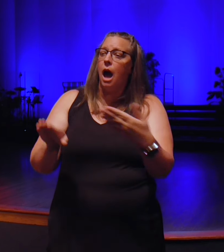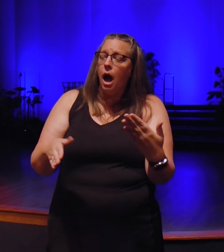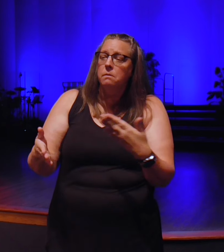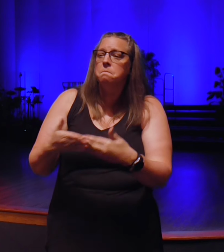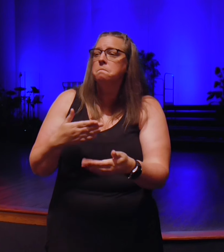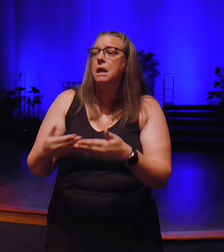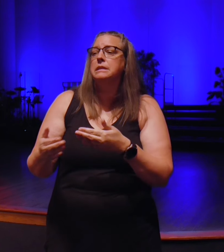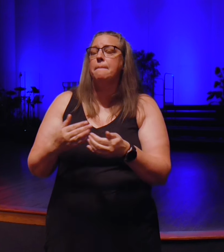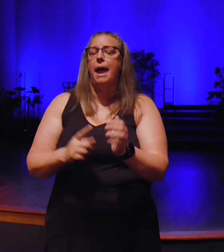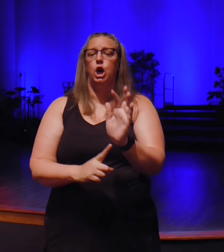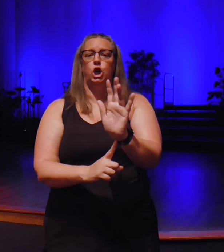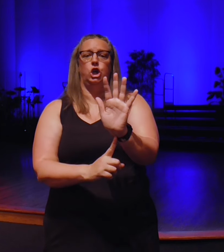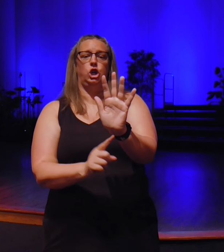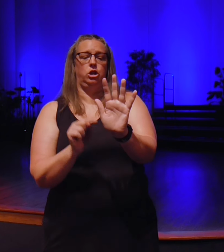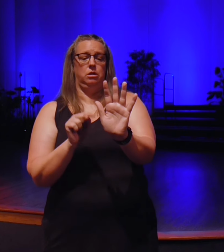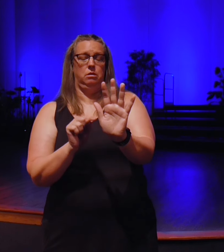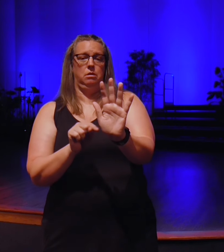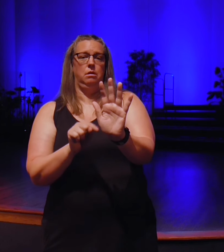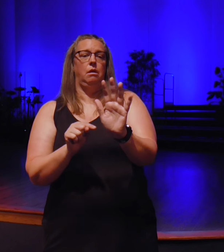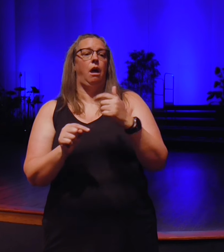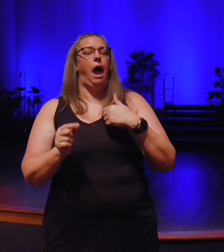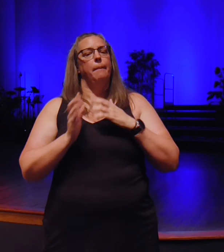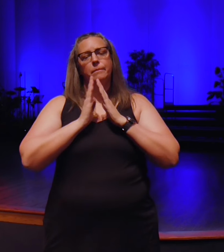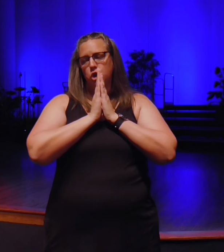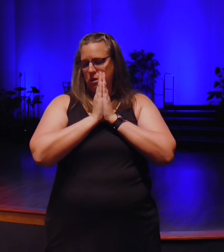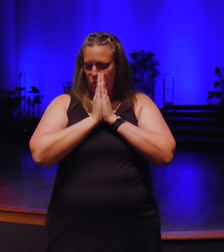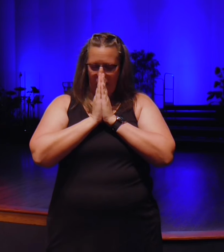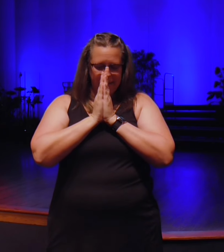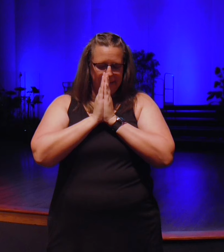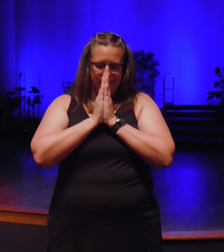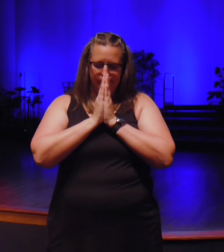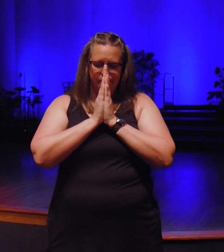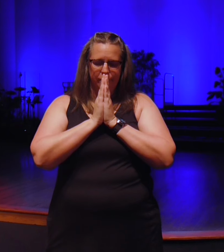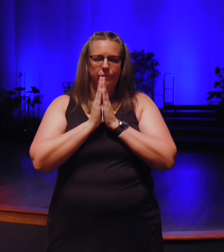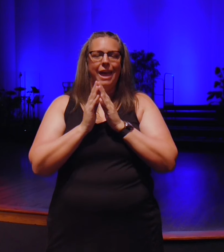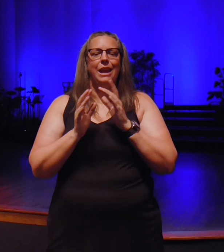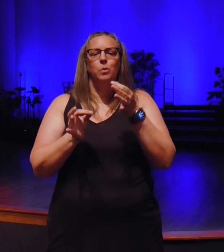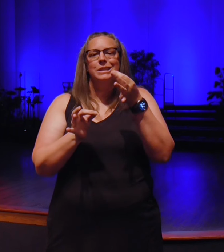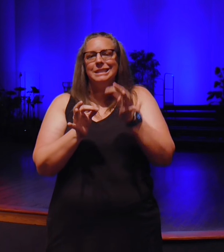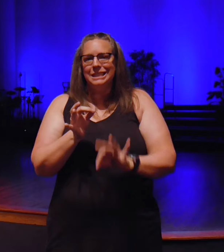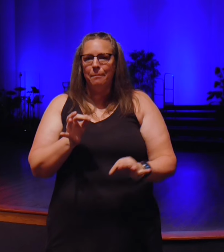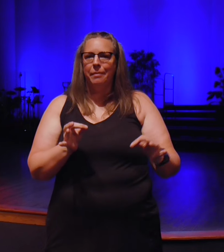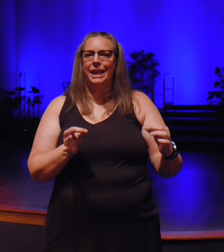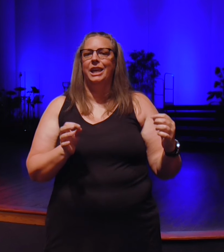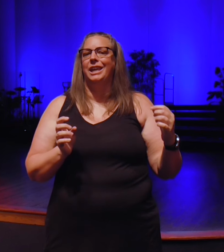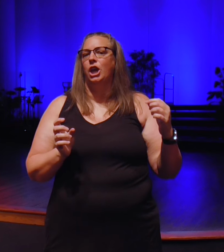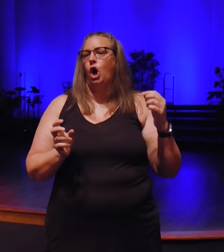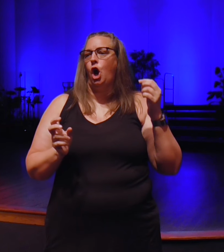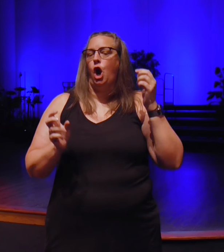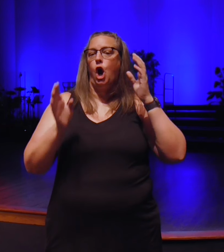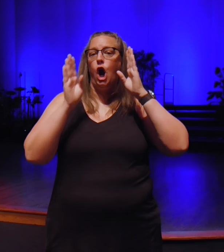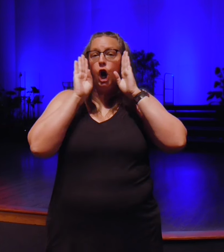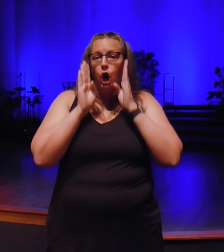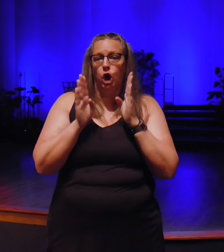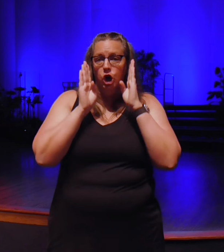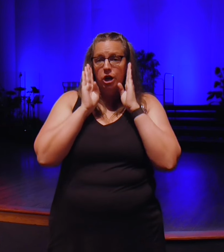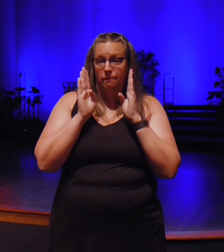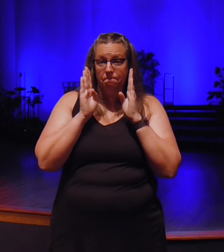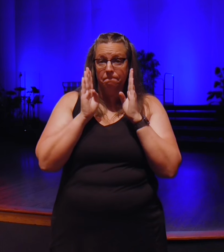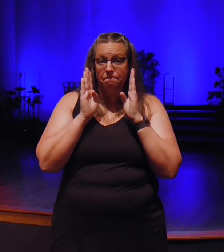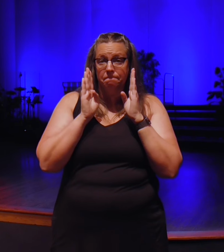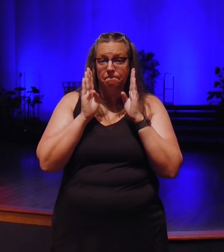present. They could pray, and it was just heard. And at this particular time, it was the